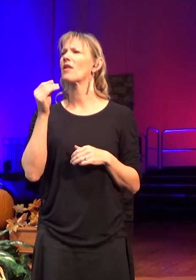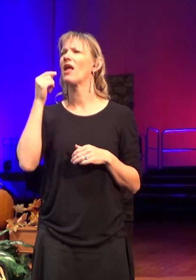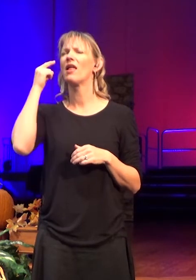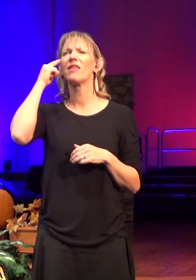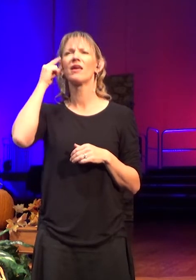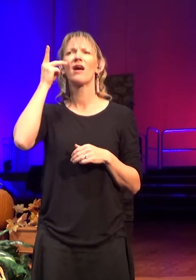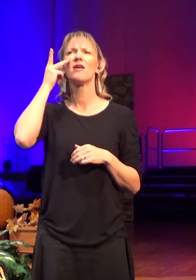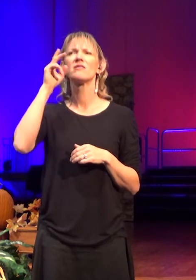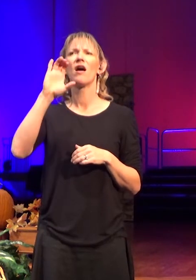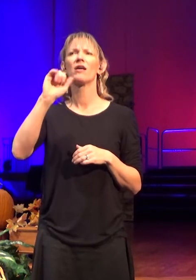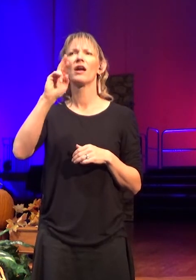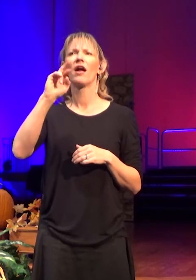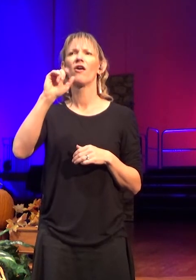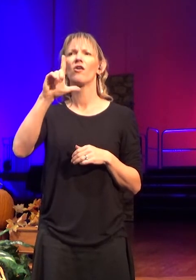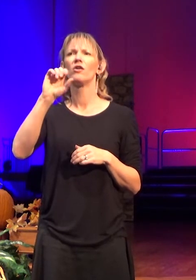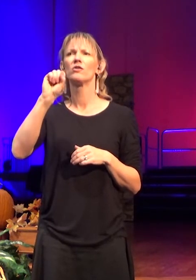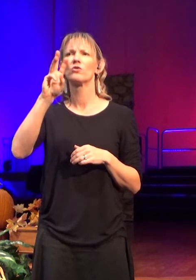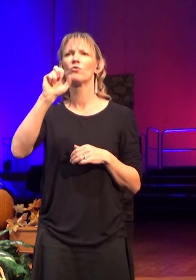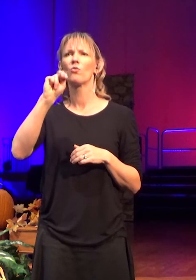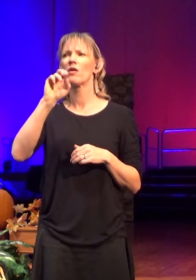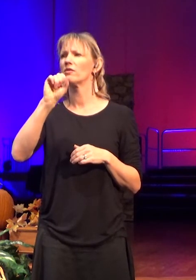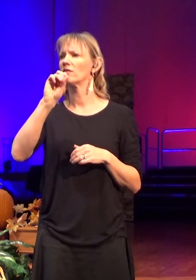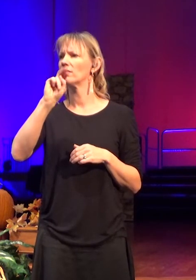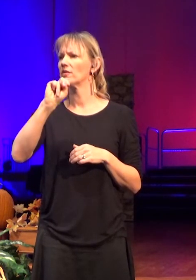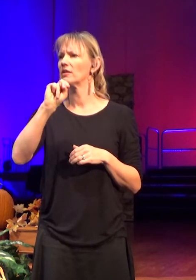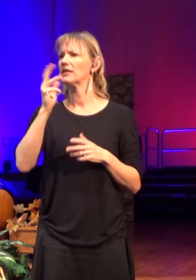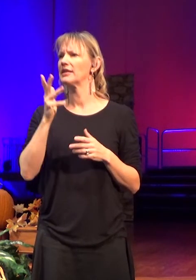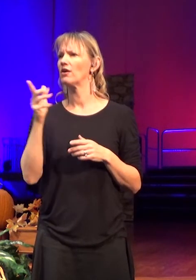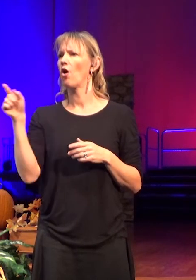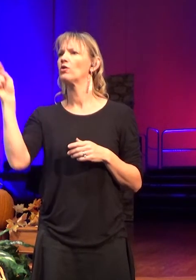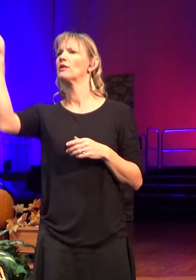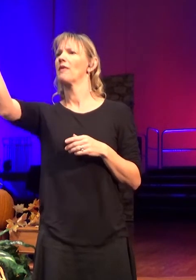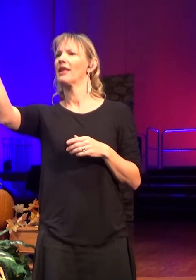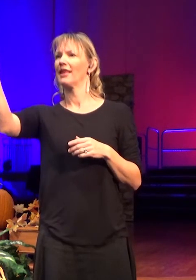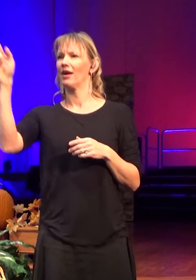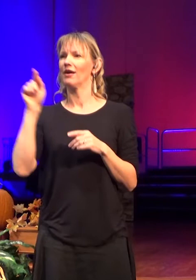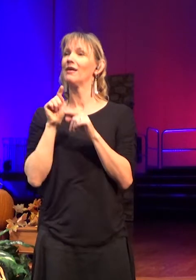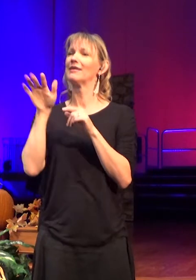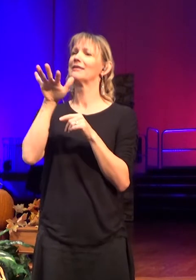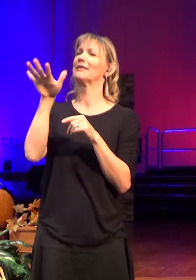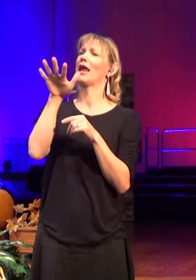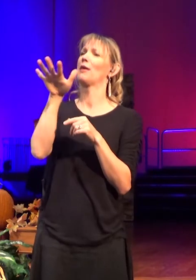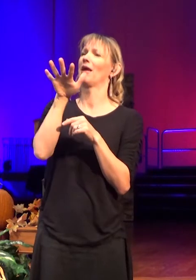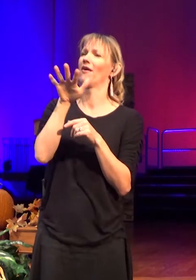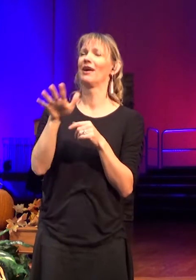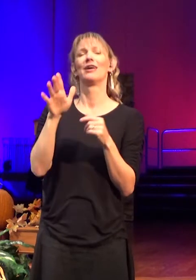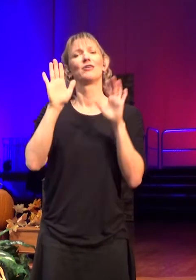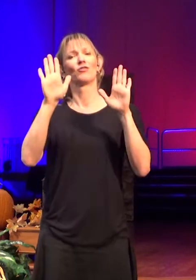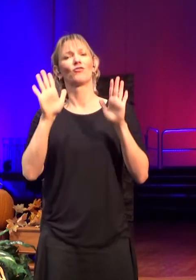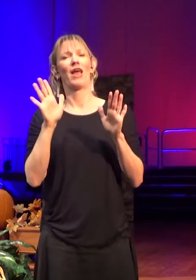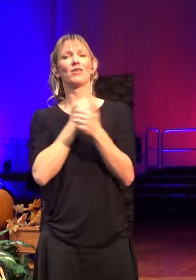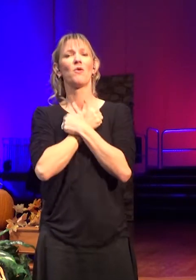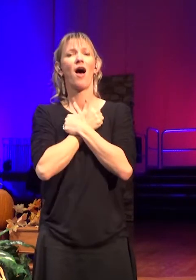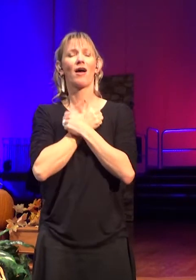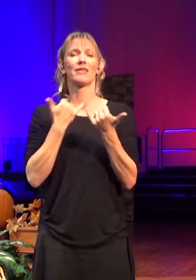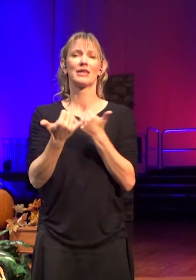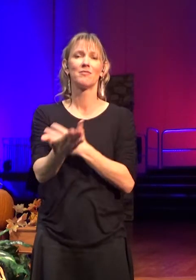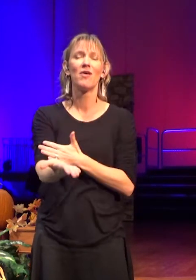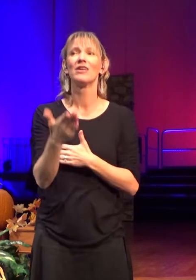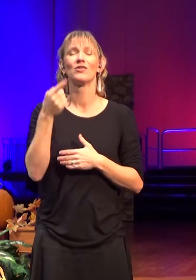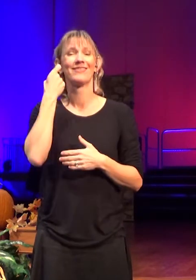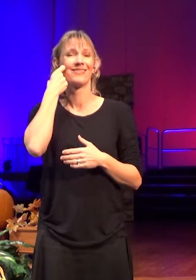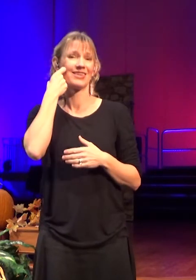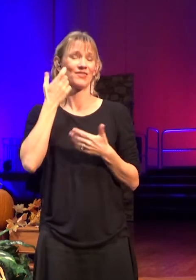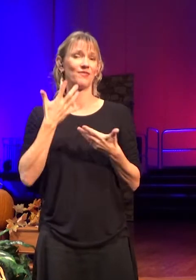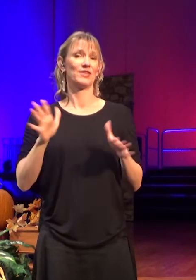And just one more. I saw Carol Swanson here today. Where are you, Carol? She's right by in the same row. It was so great to hug